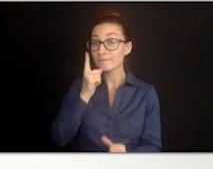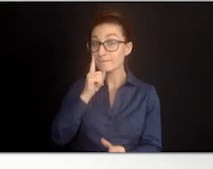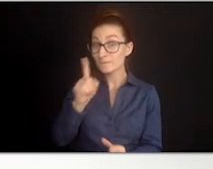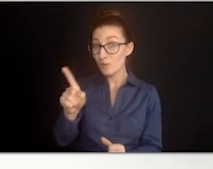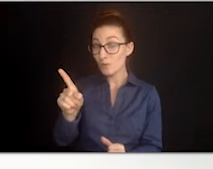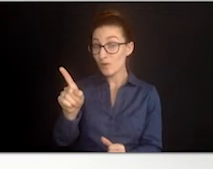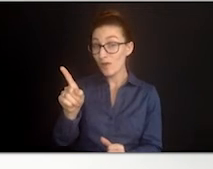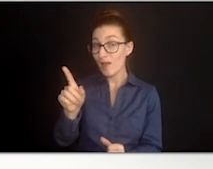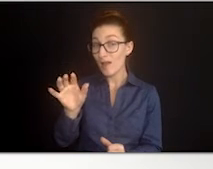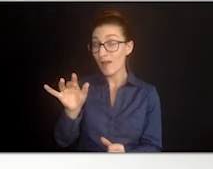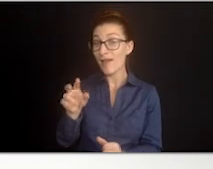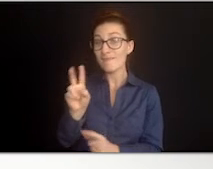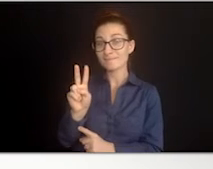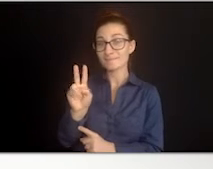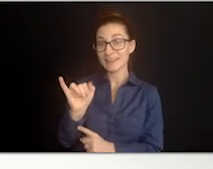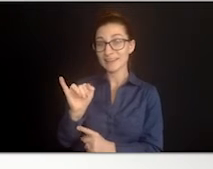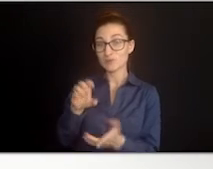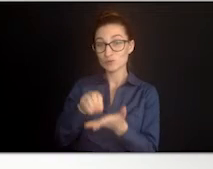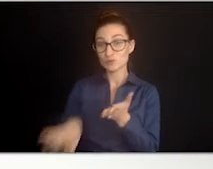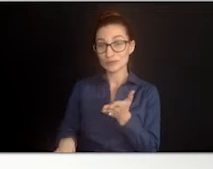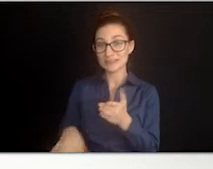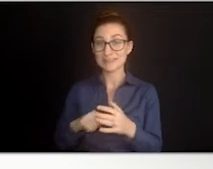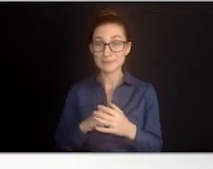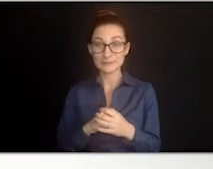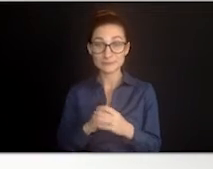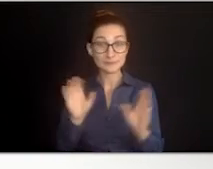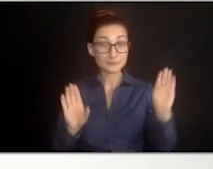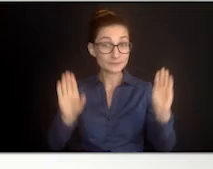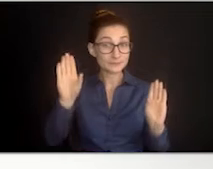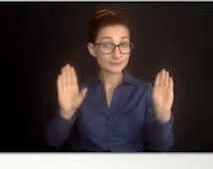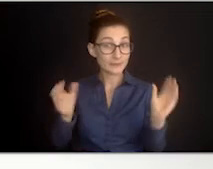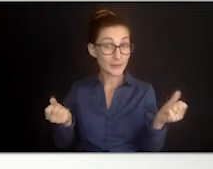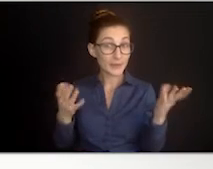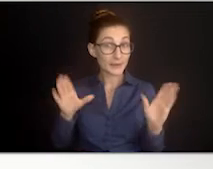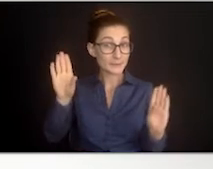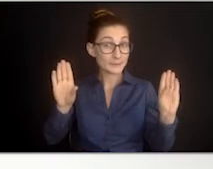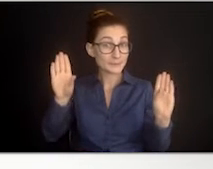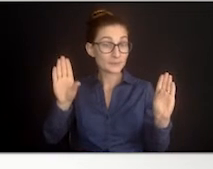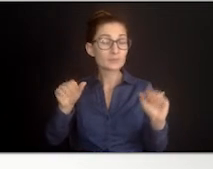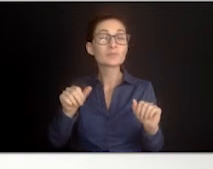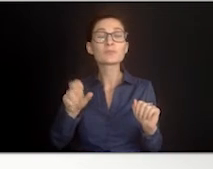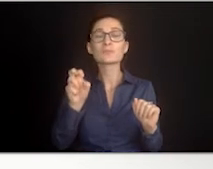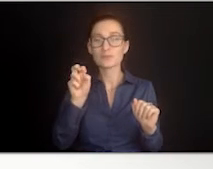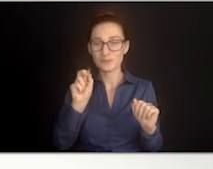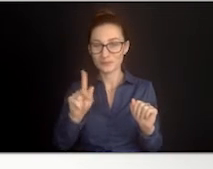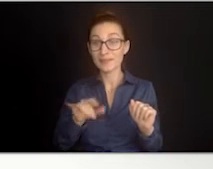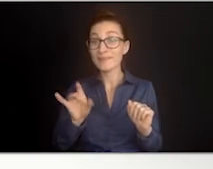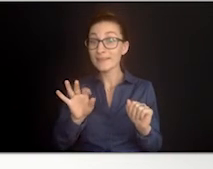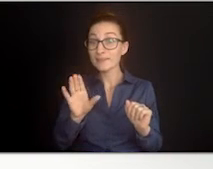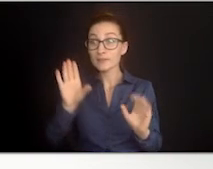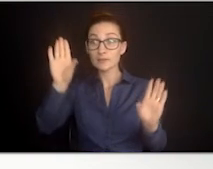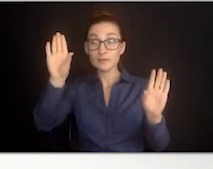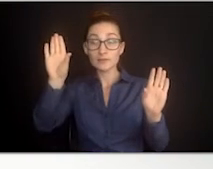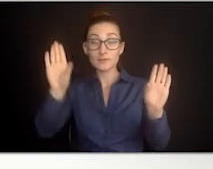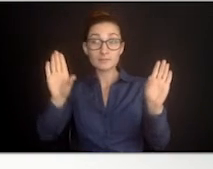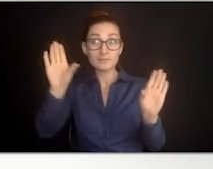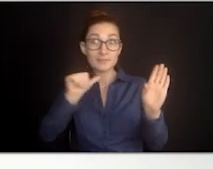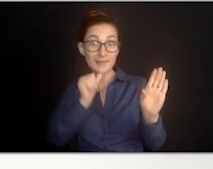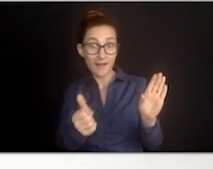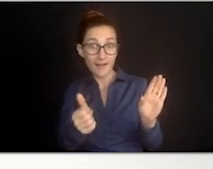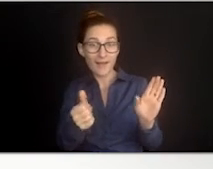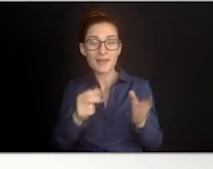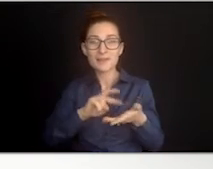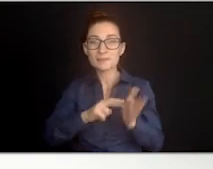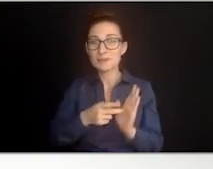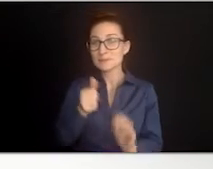are interested in students with visual impairments? Raise your hands, please. All right, and I'm assuming then that everyone else is